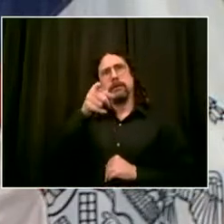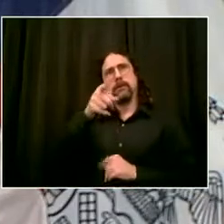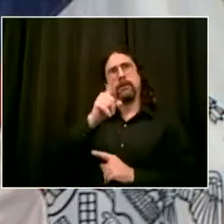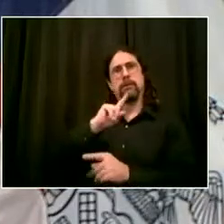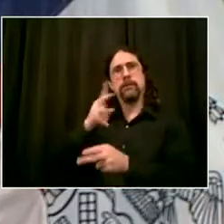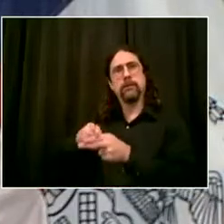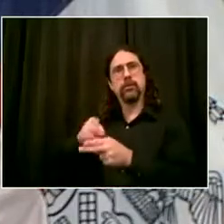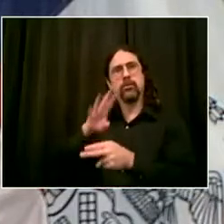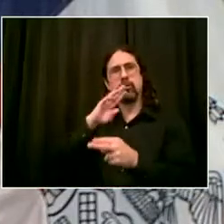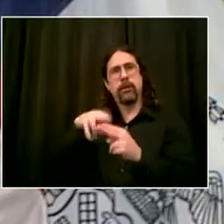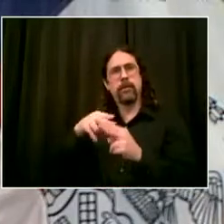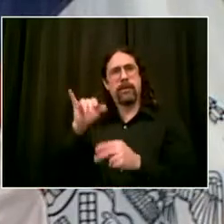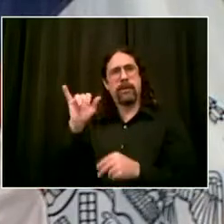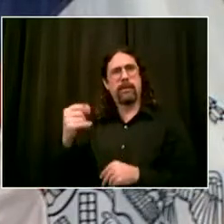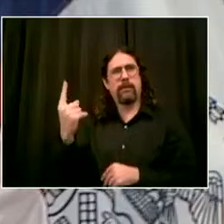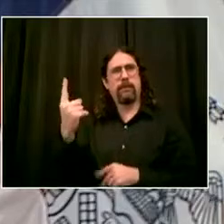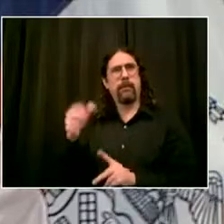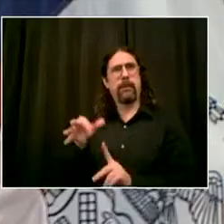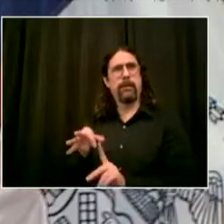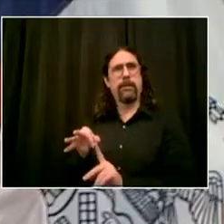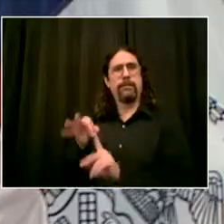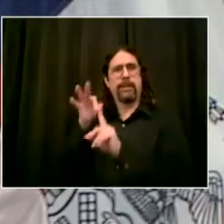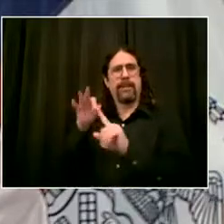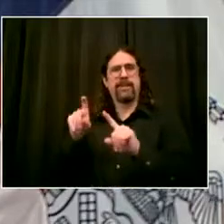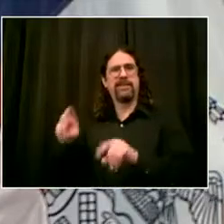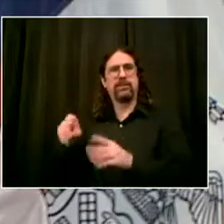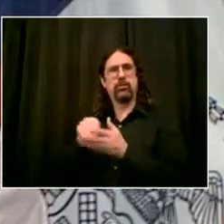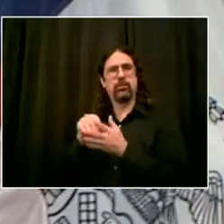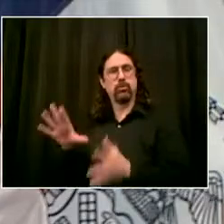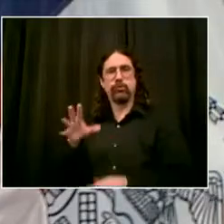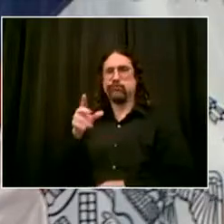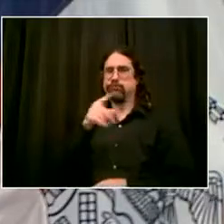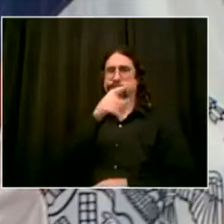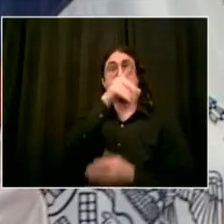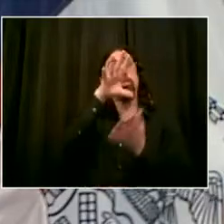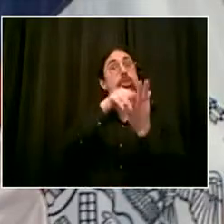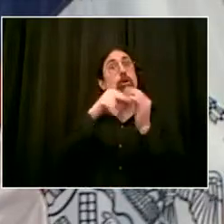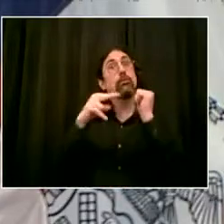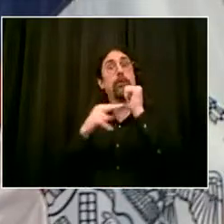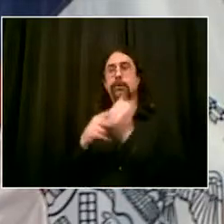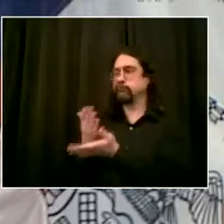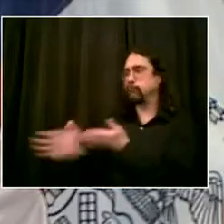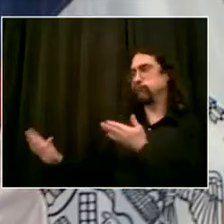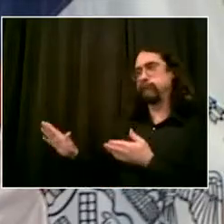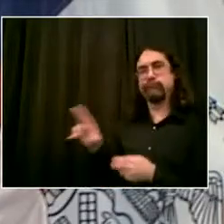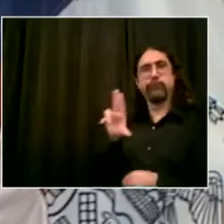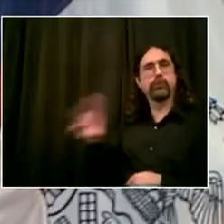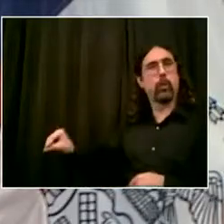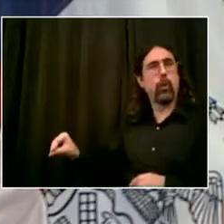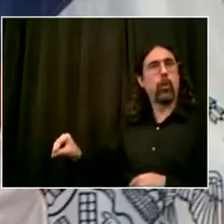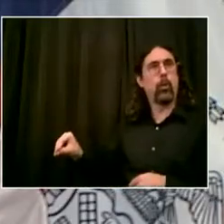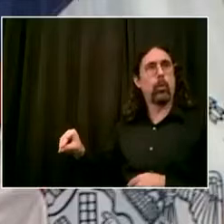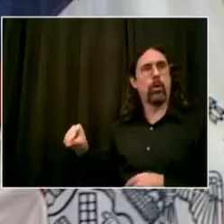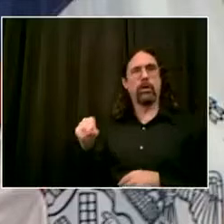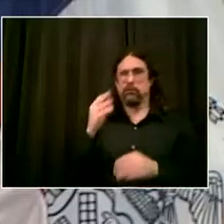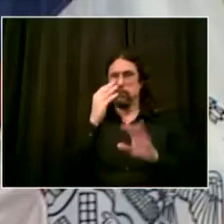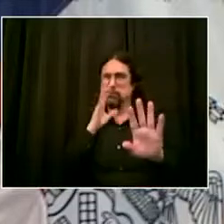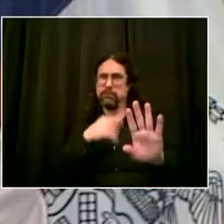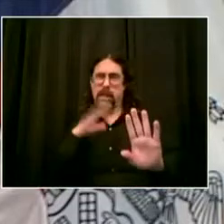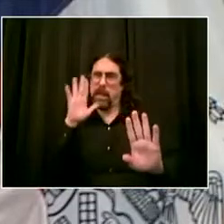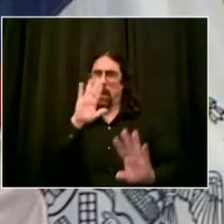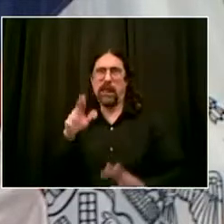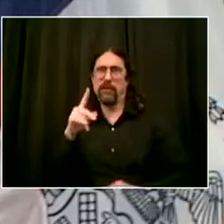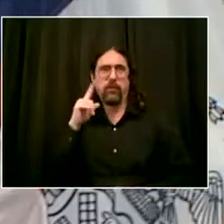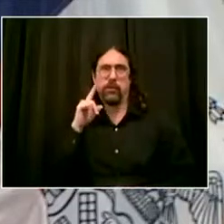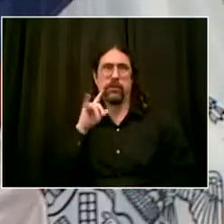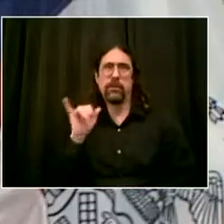if a child was turned away a family qualified their child was turned away that's just wrong and we won't allow that uh we'll track down